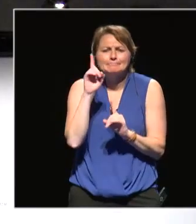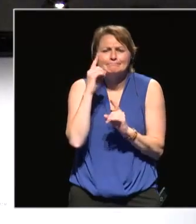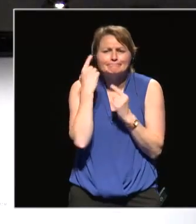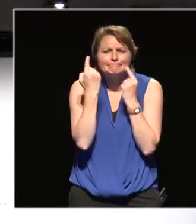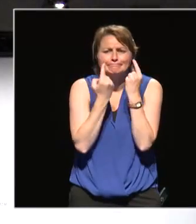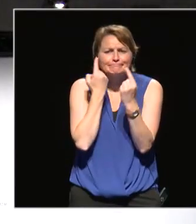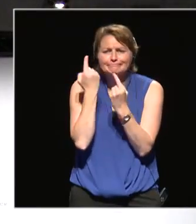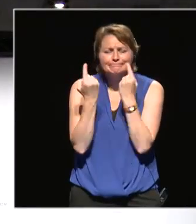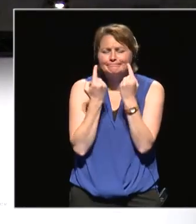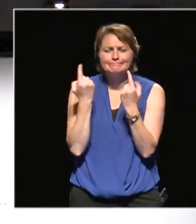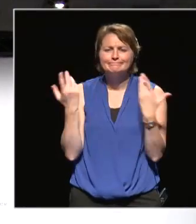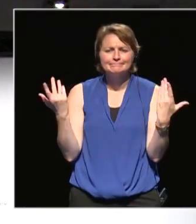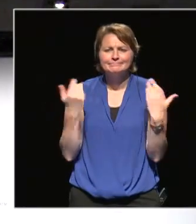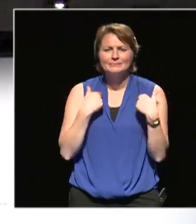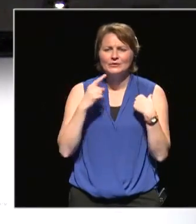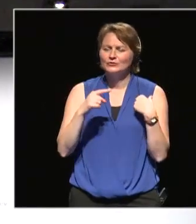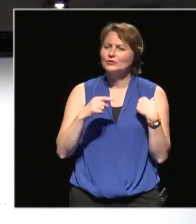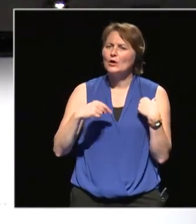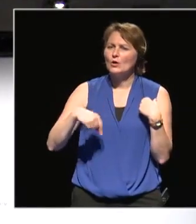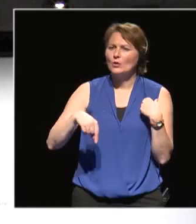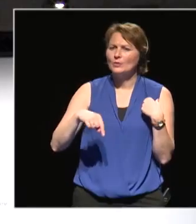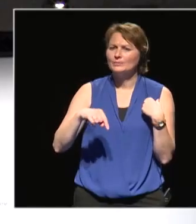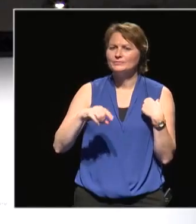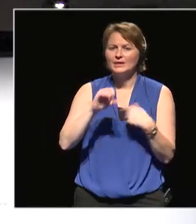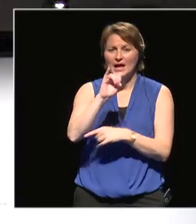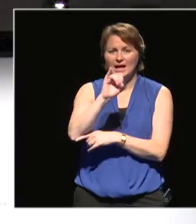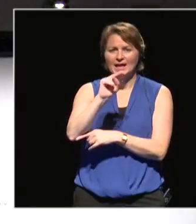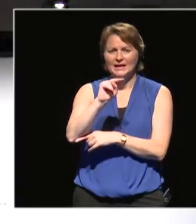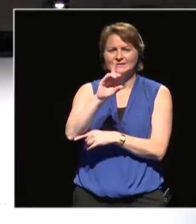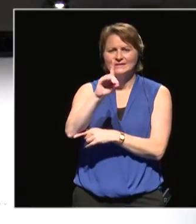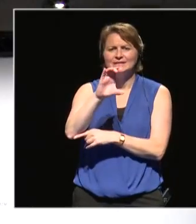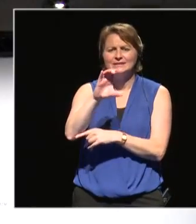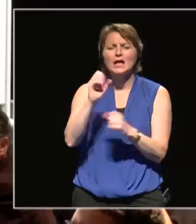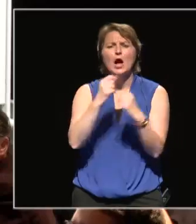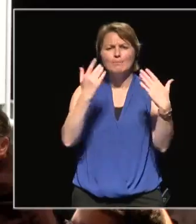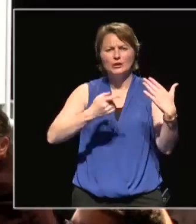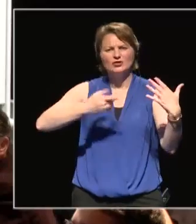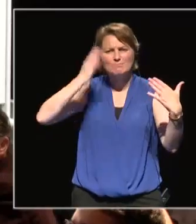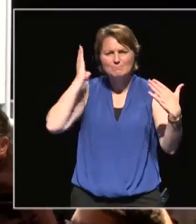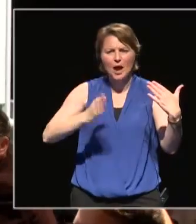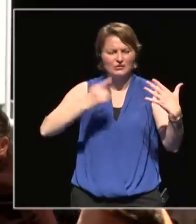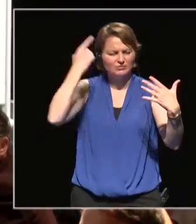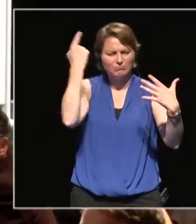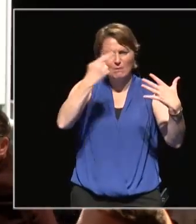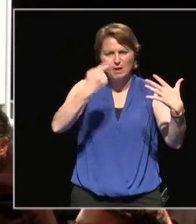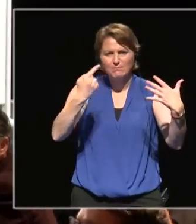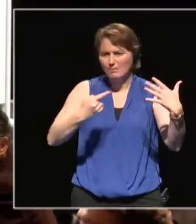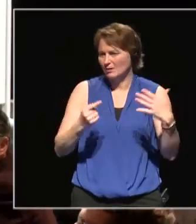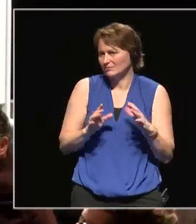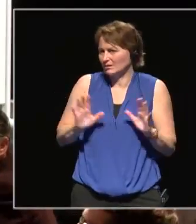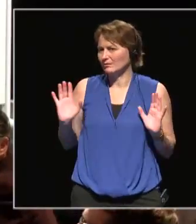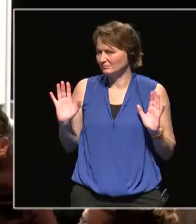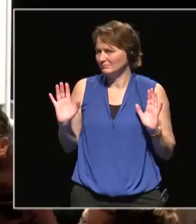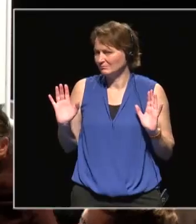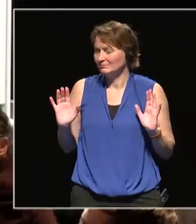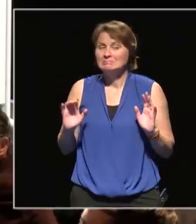like, how obligatory will the INDCs be? And, that's actually the whole question.